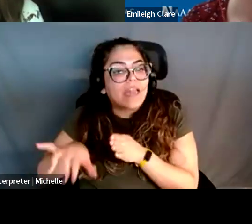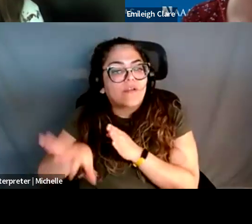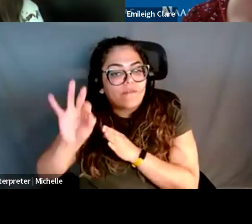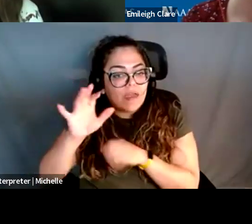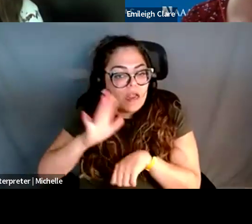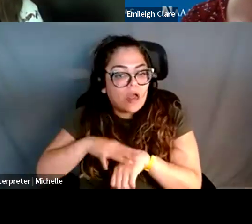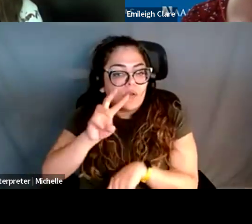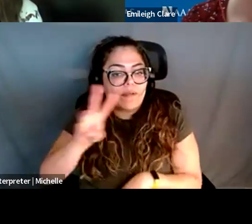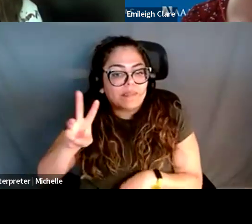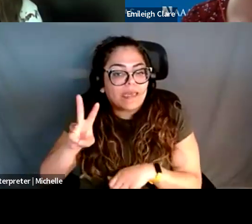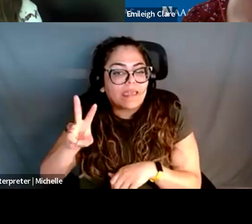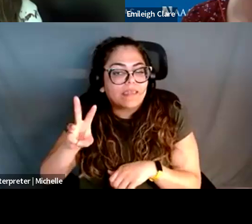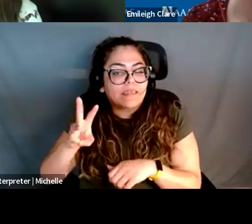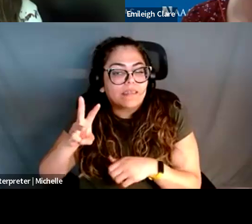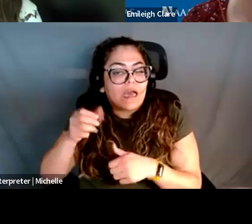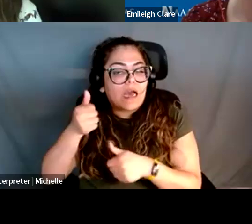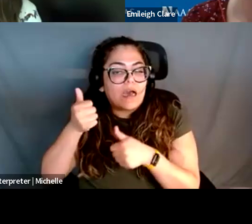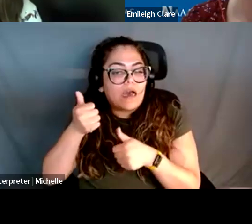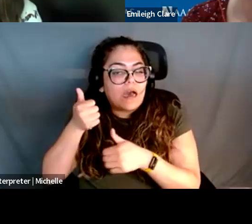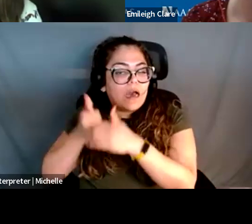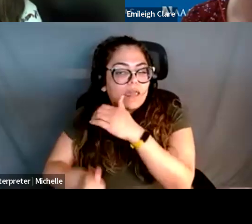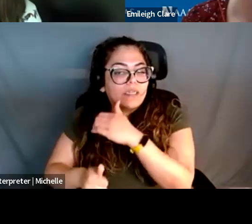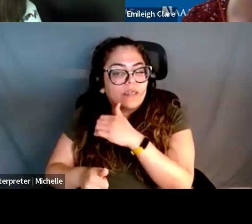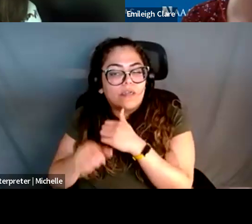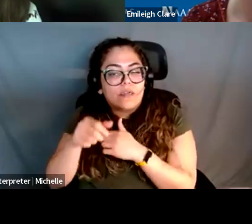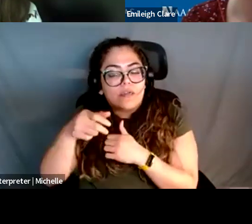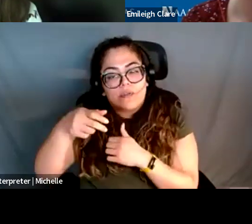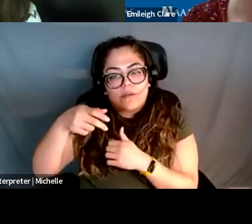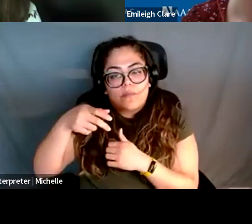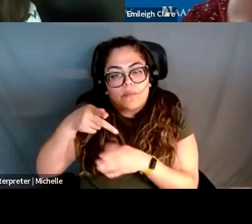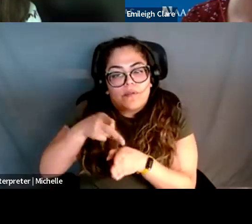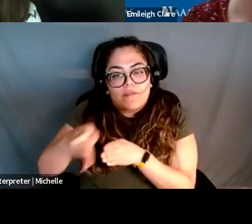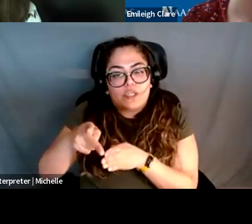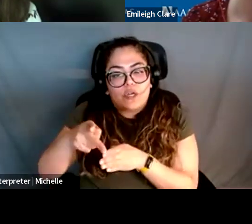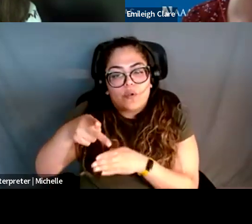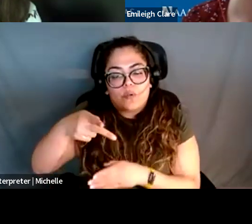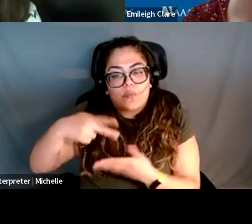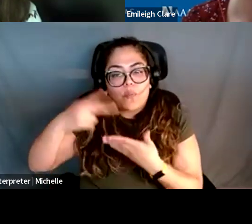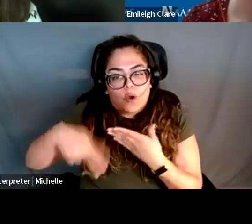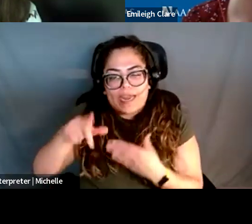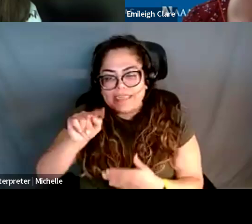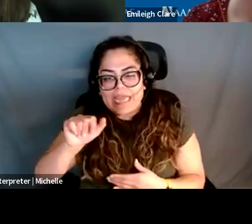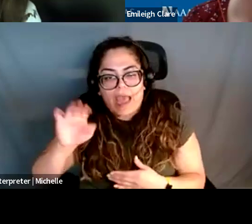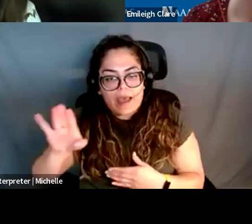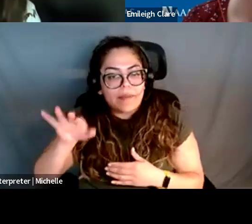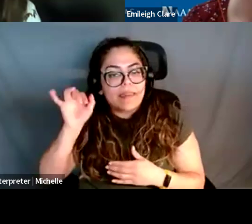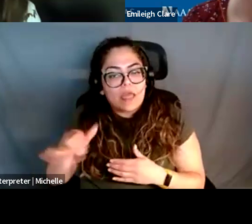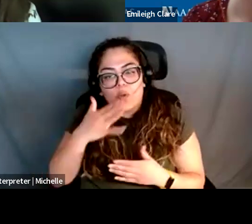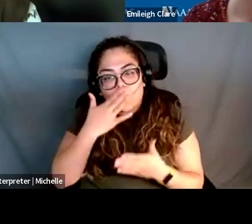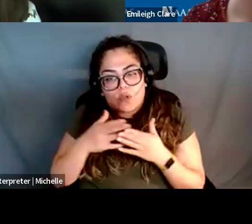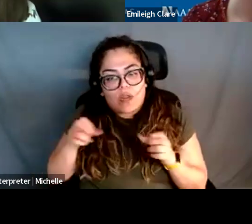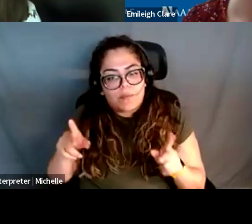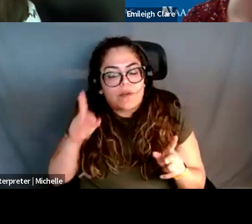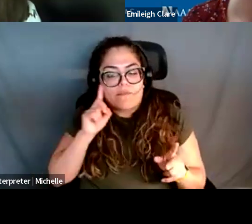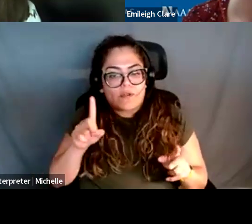the programs, professional programs, I believe, tab. But similarly, those are really good opportunities for